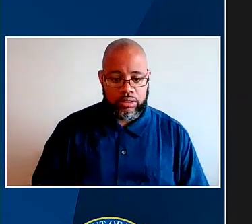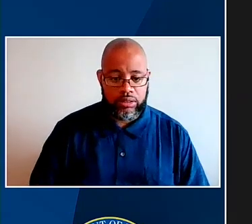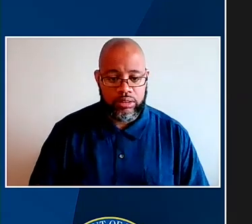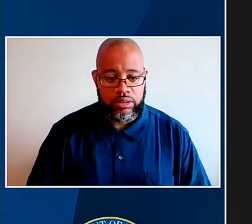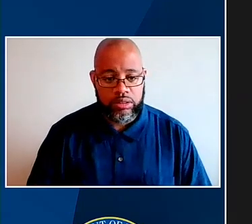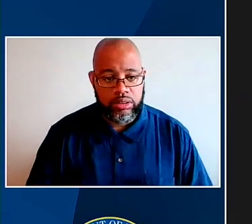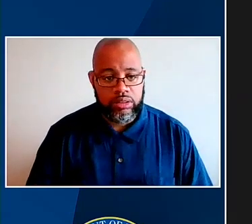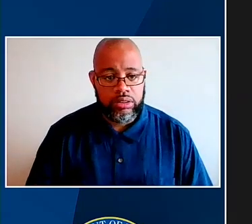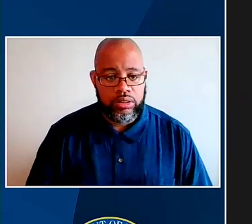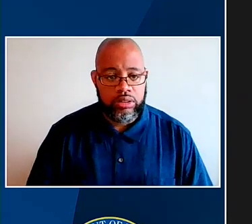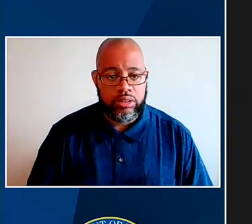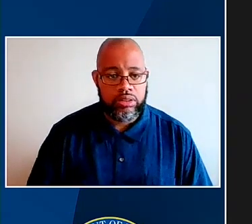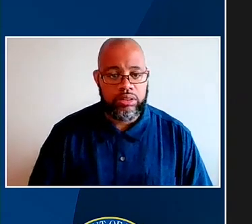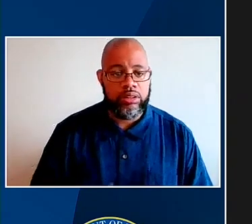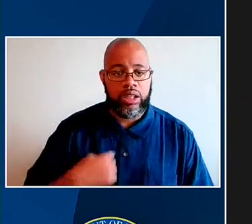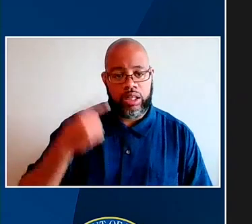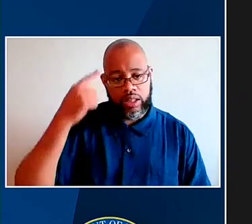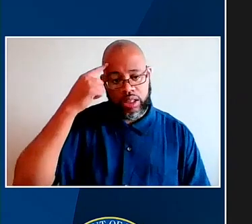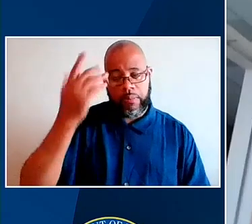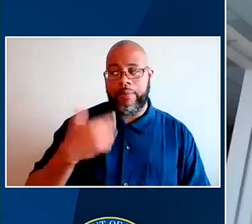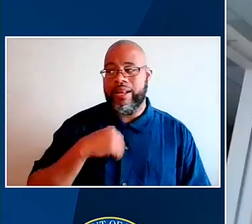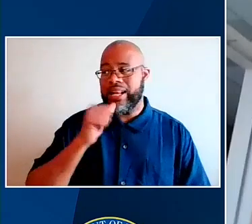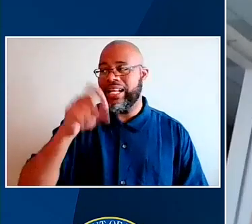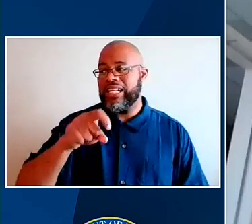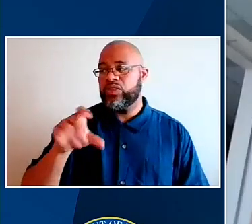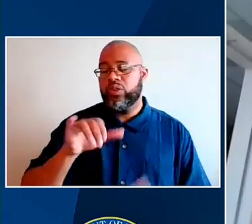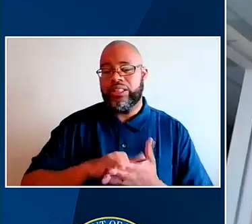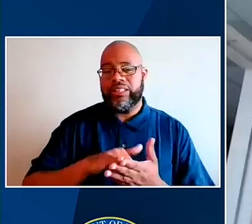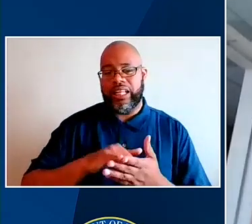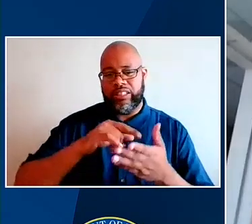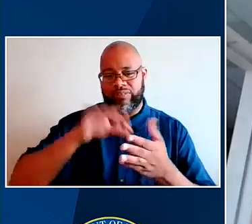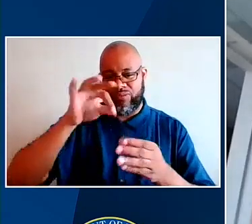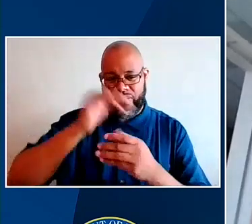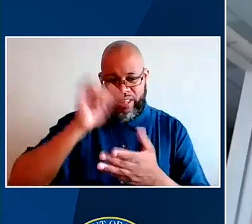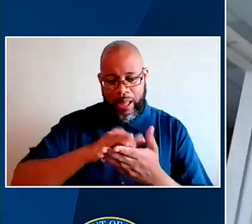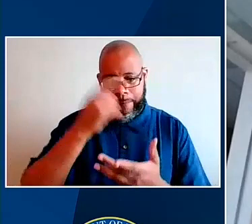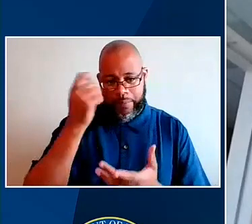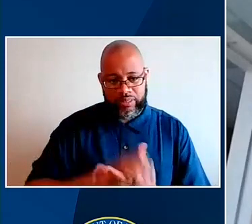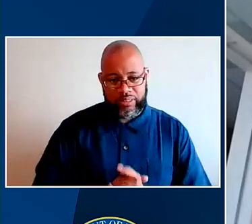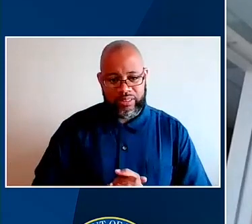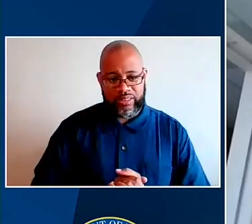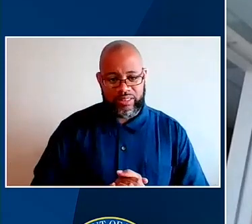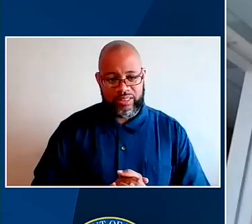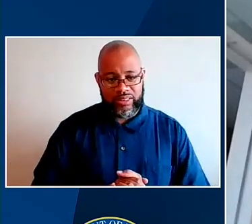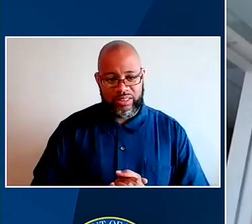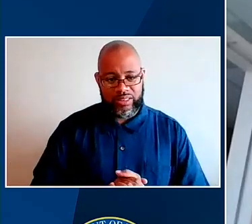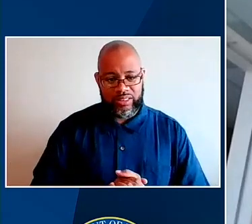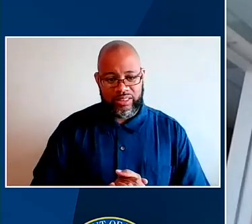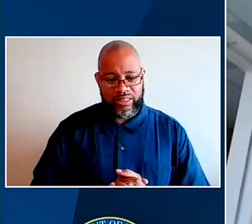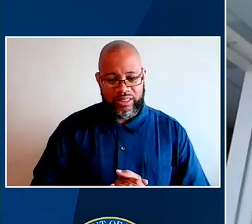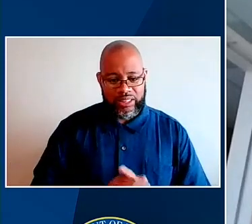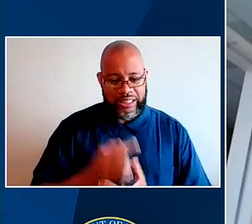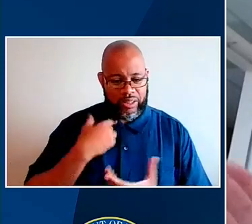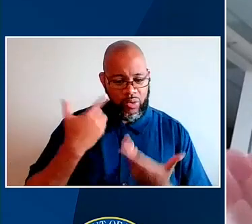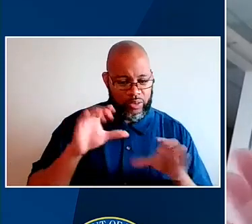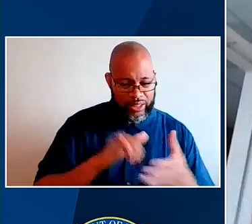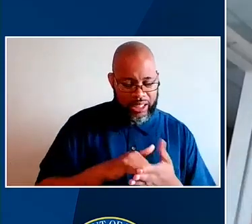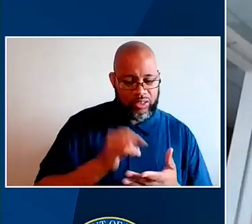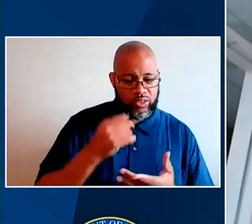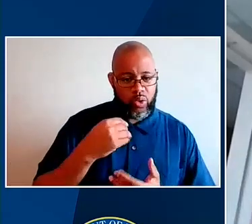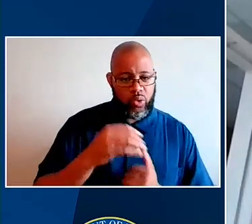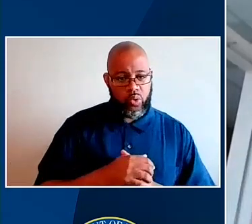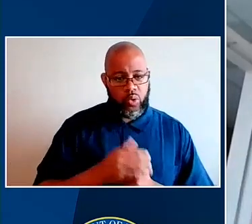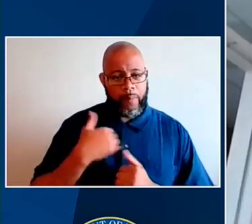to? I think we might not need to do a temperature check on this because it's tied to the one we already did. So